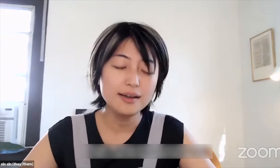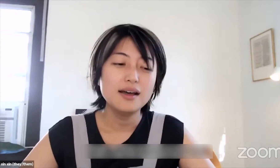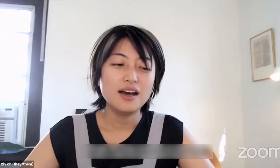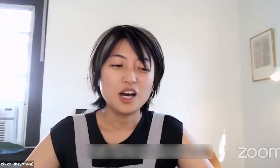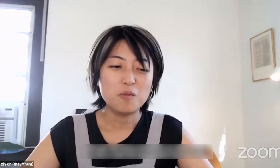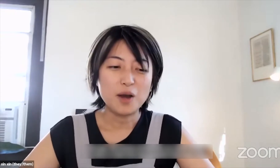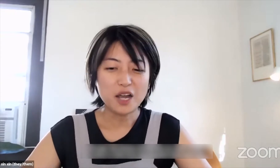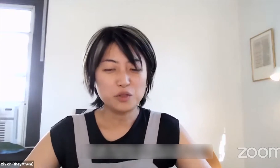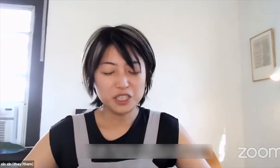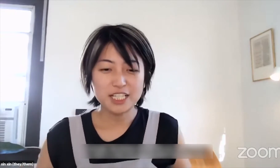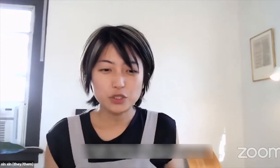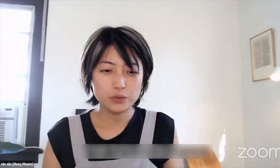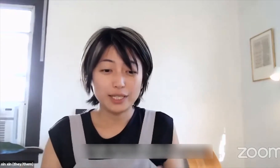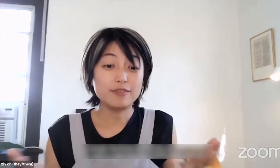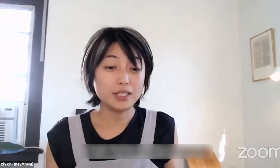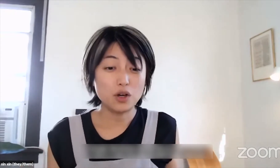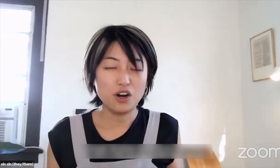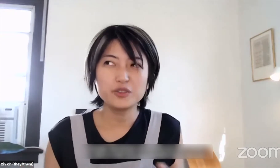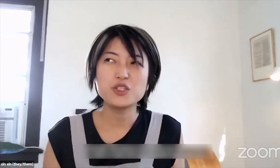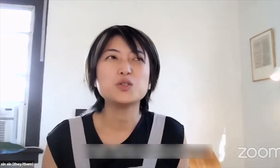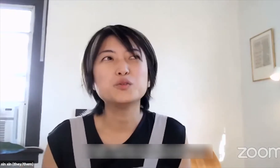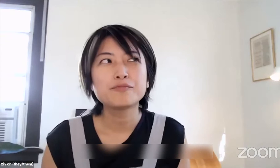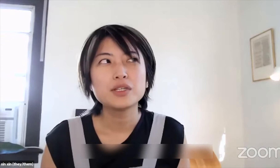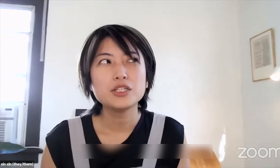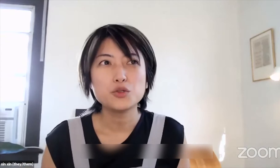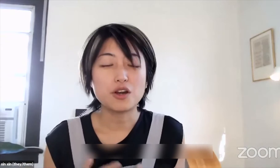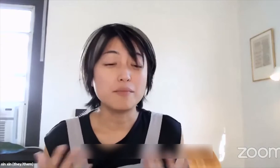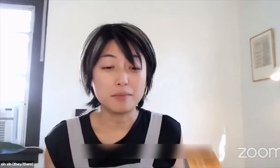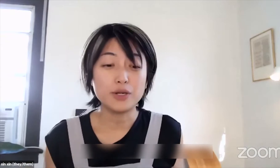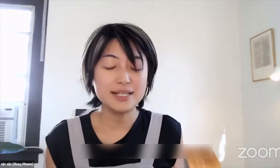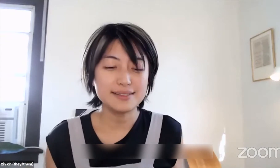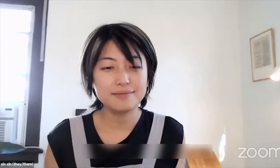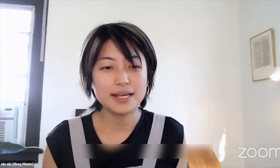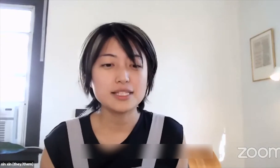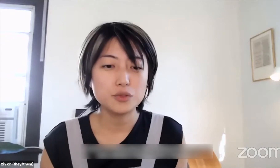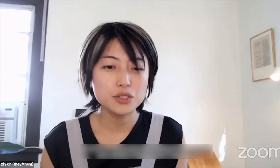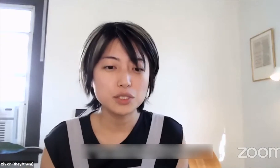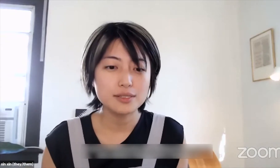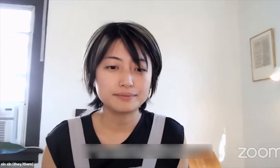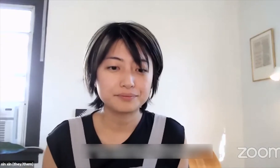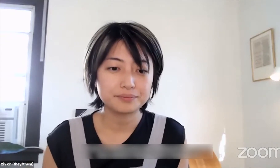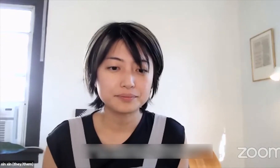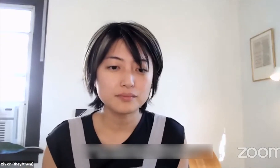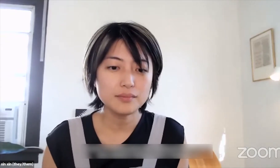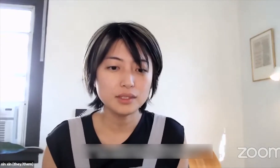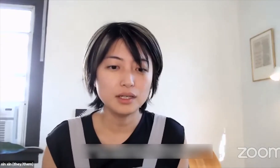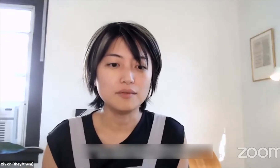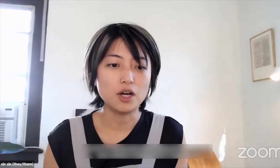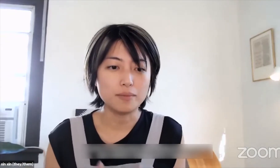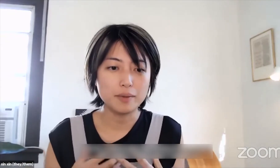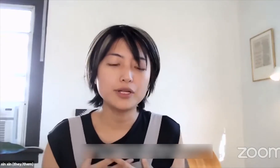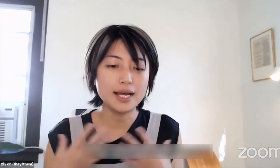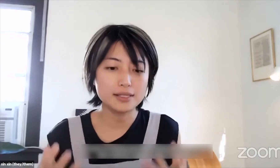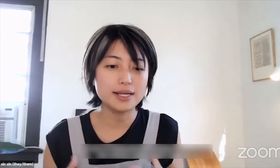data, I would like to invite you all to use our memories as a resource.